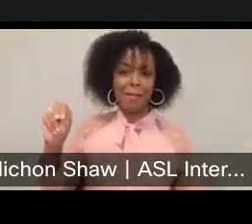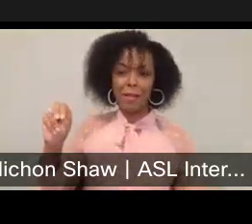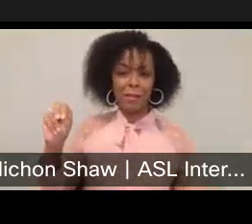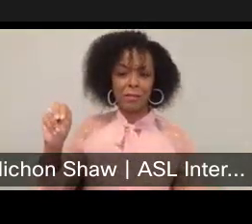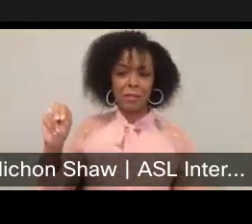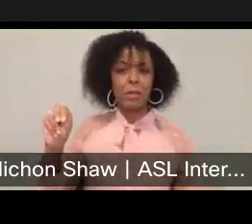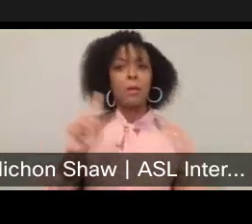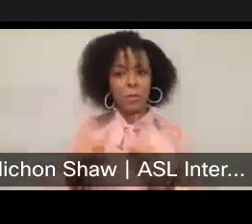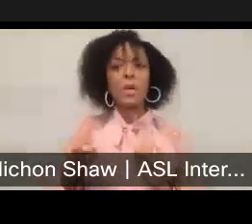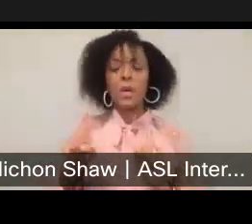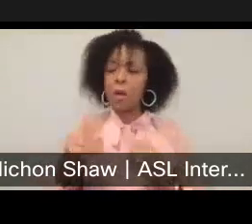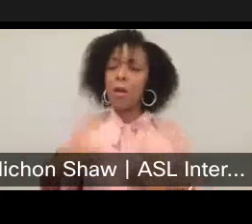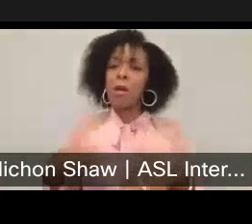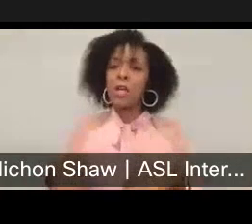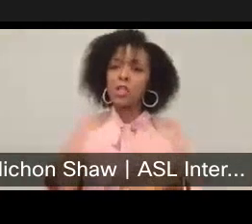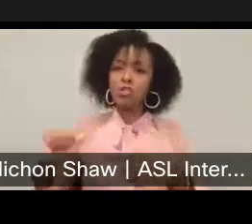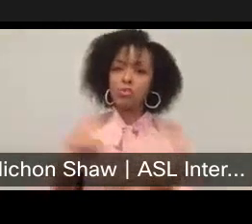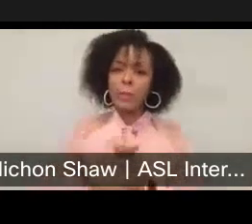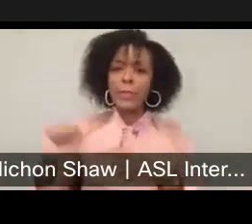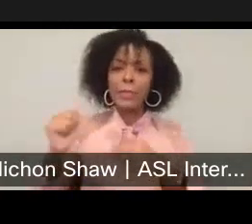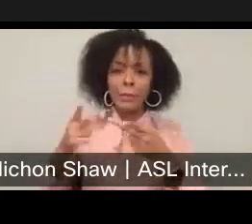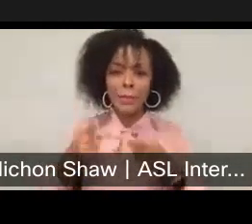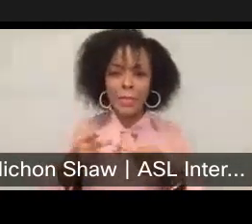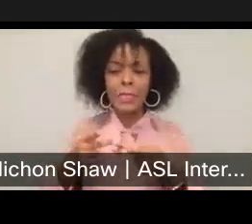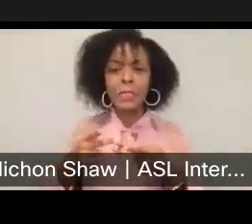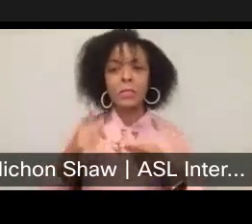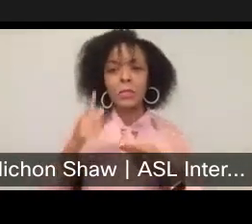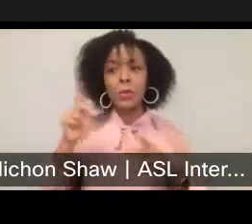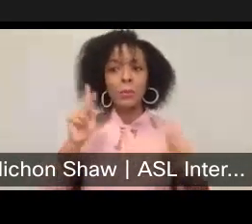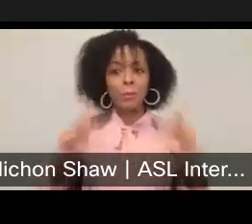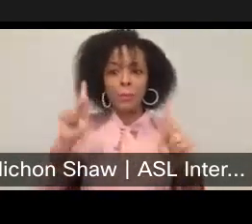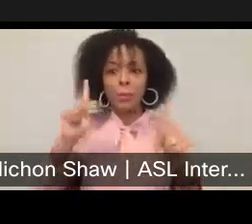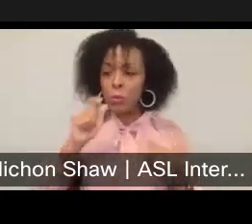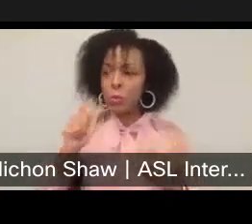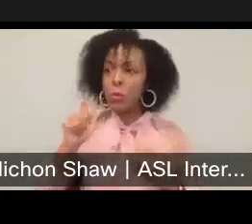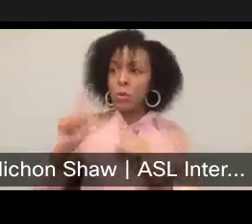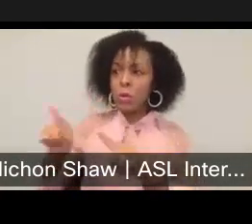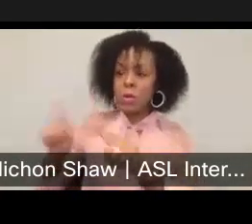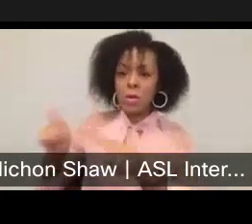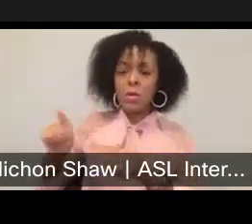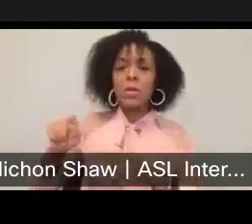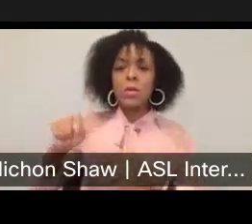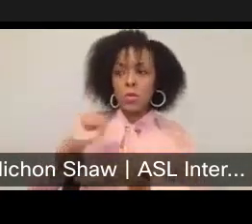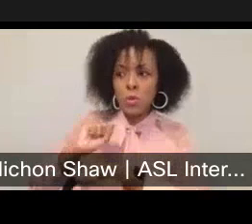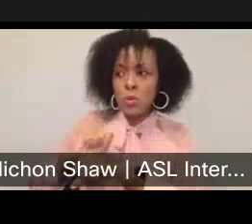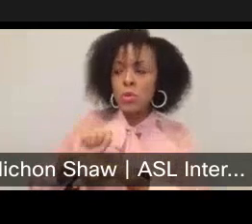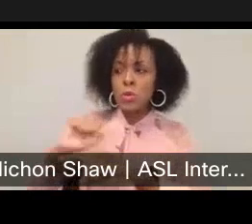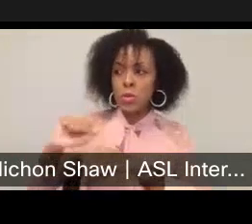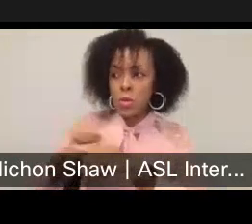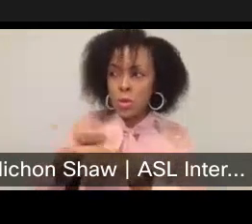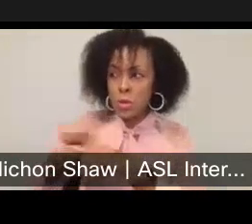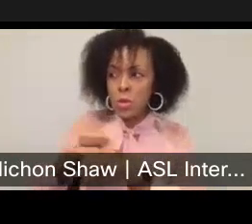an area for people who were actually providing for their families and reaching their goals through doing hair. And